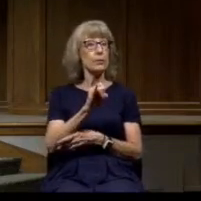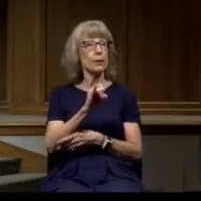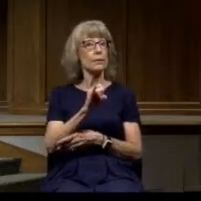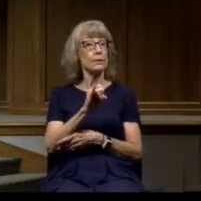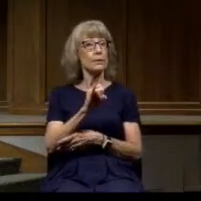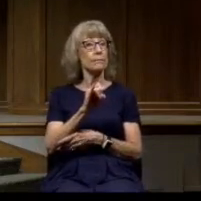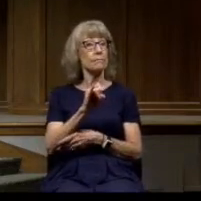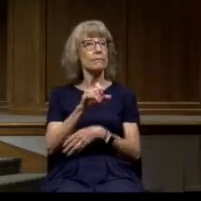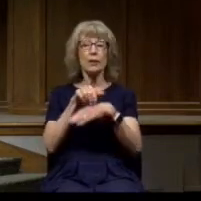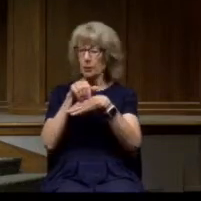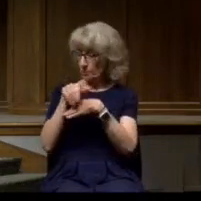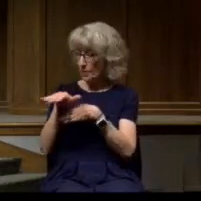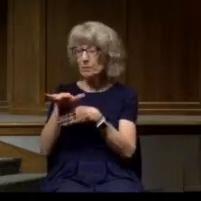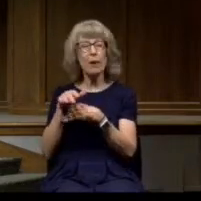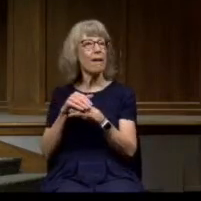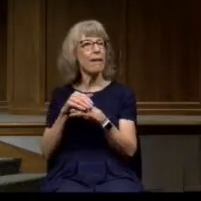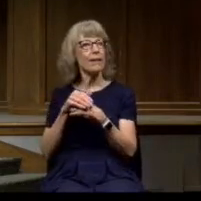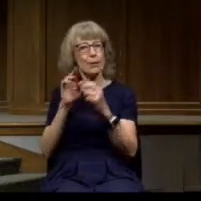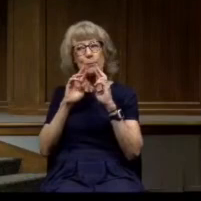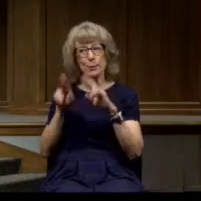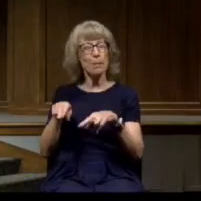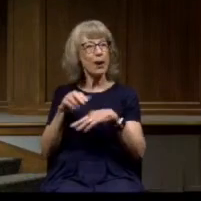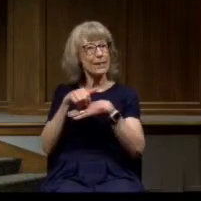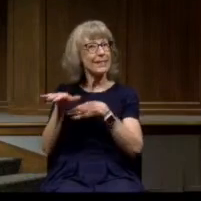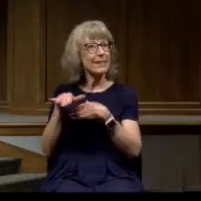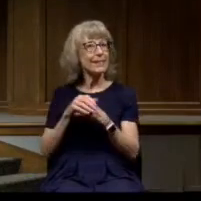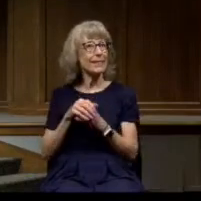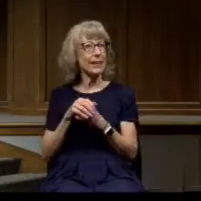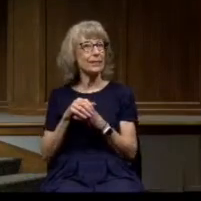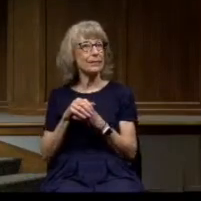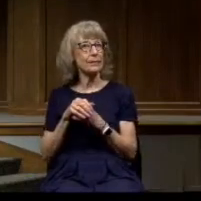totally disagree. They never resolve